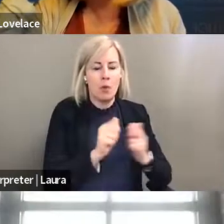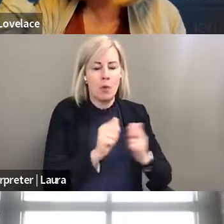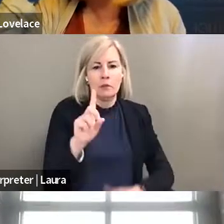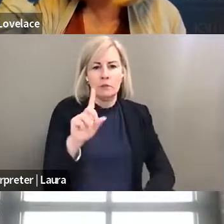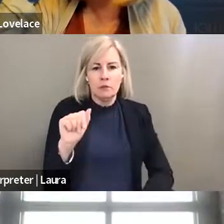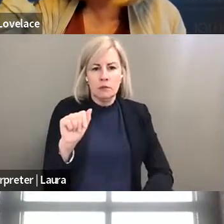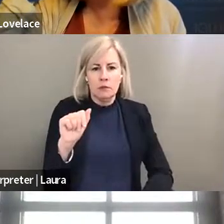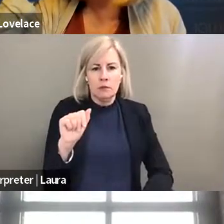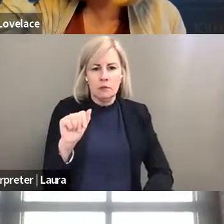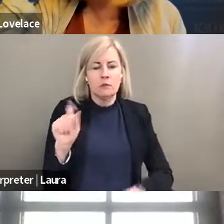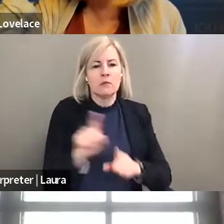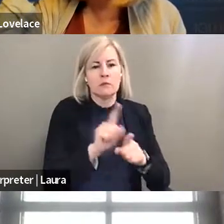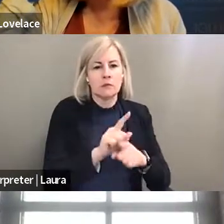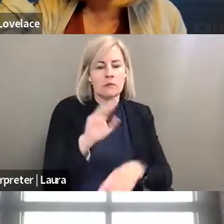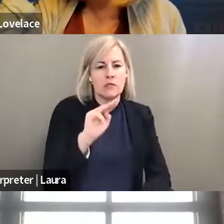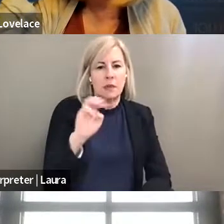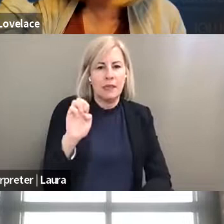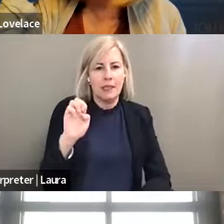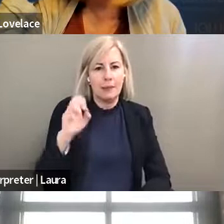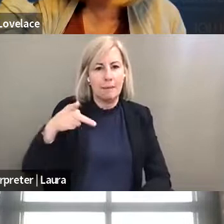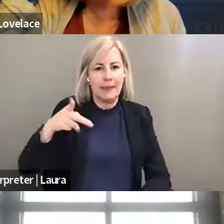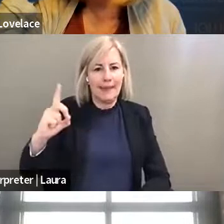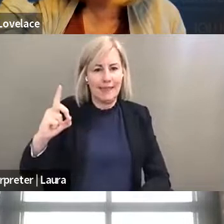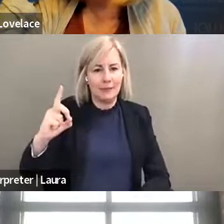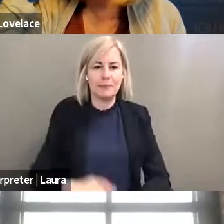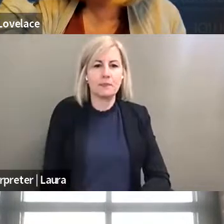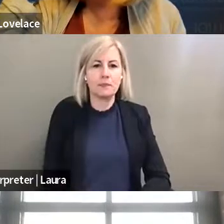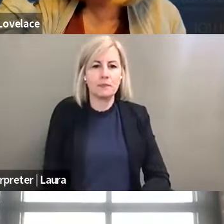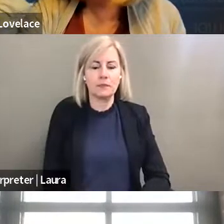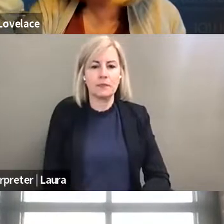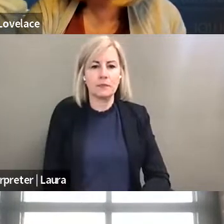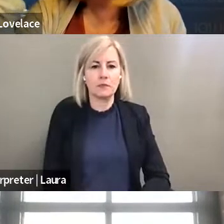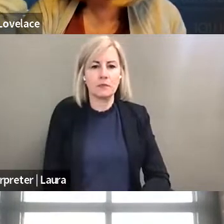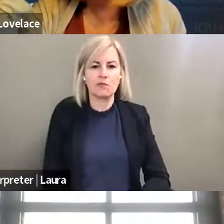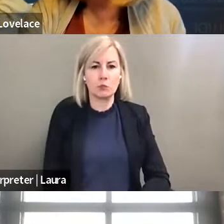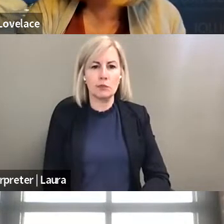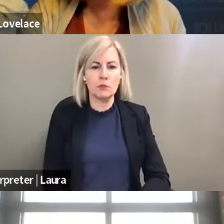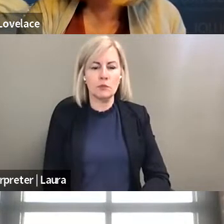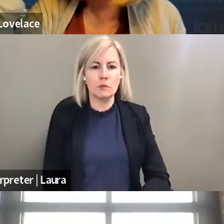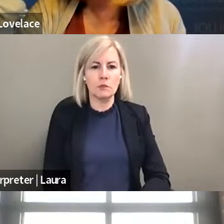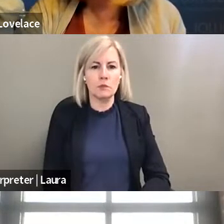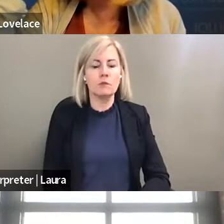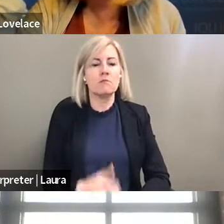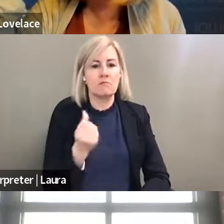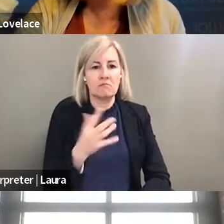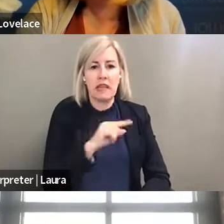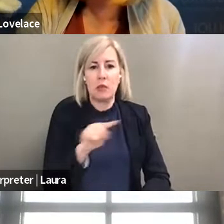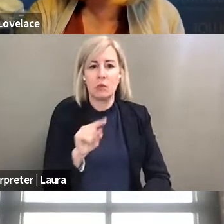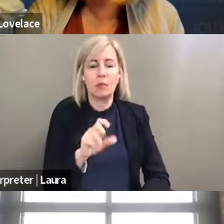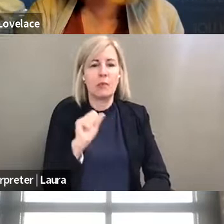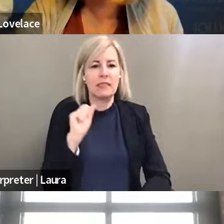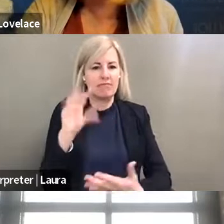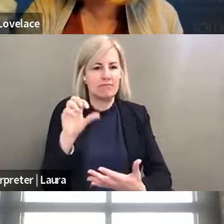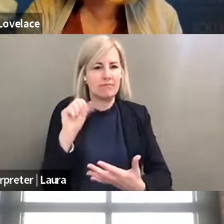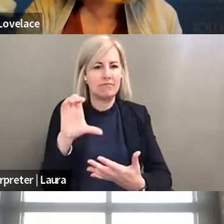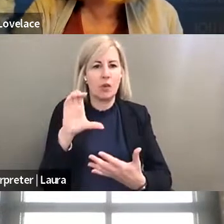which is also known as MEPD. There are many of those folks have been sending in their co-payments